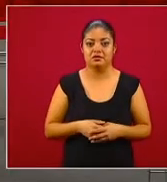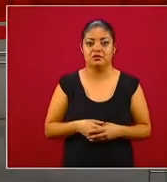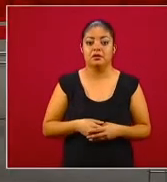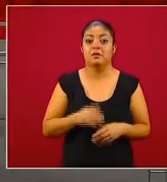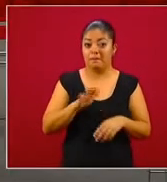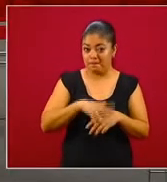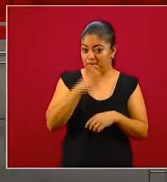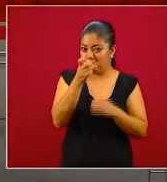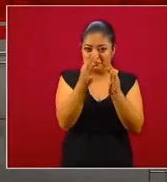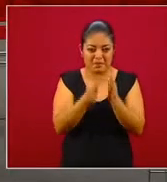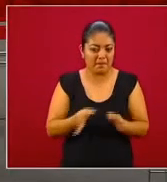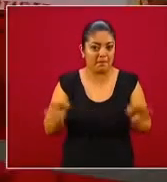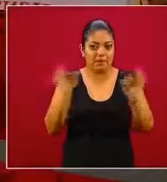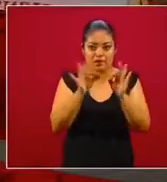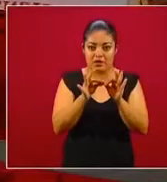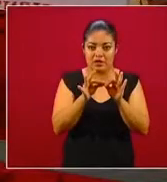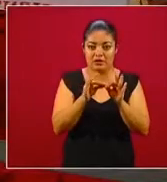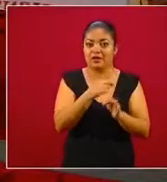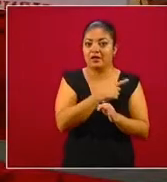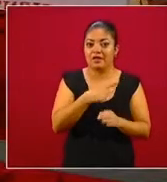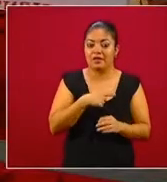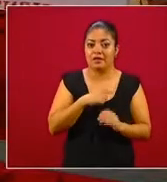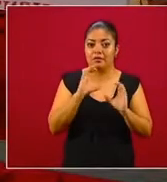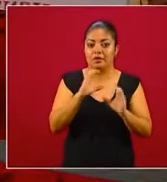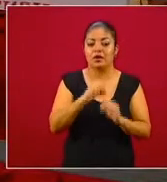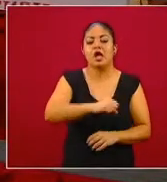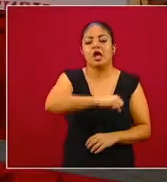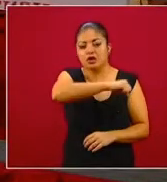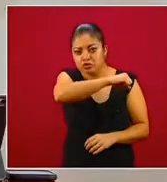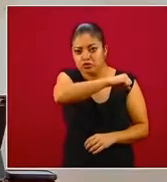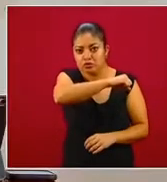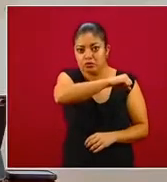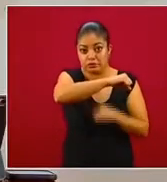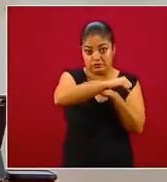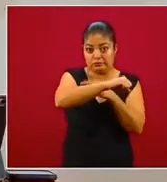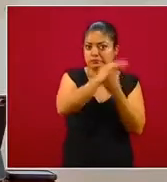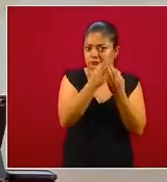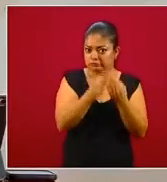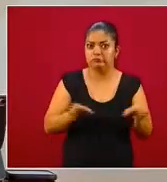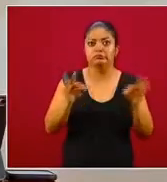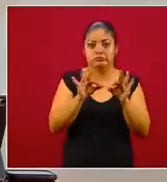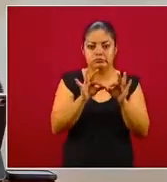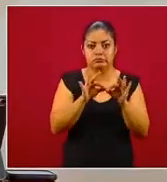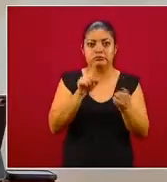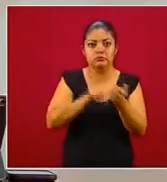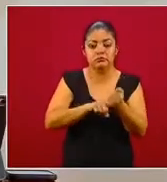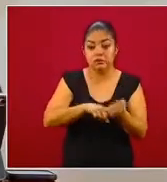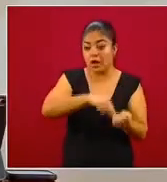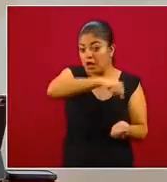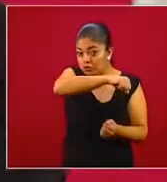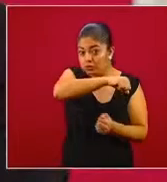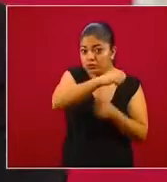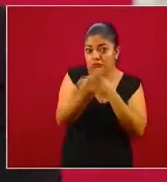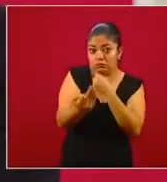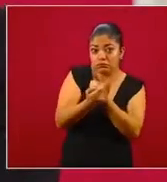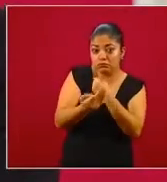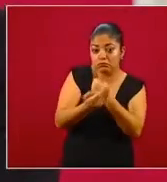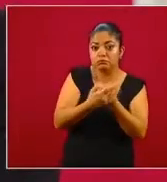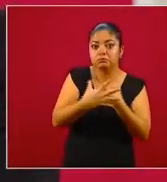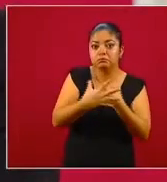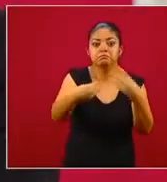super important. And protecting our sneeze in our elbow. There is evidence that this